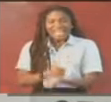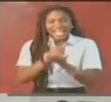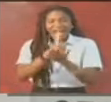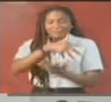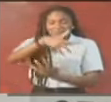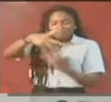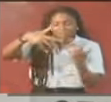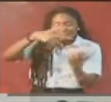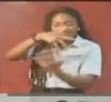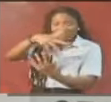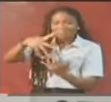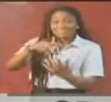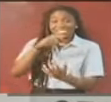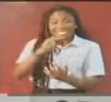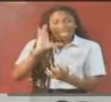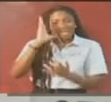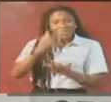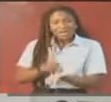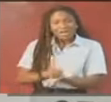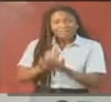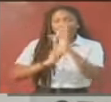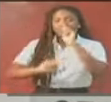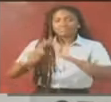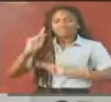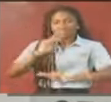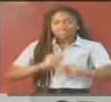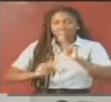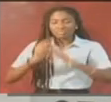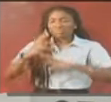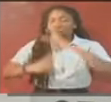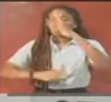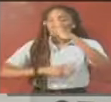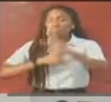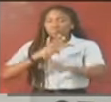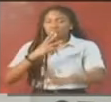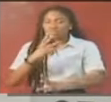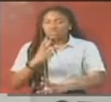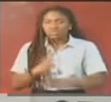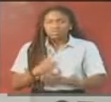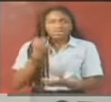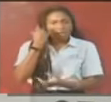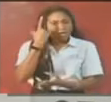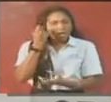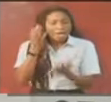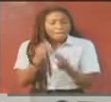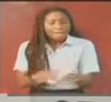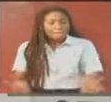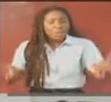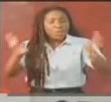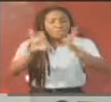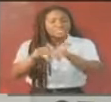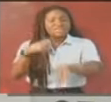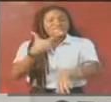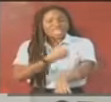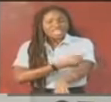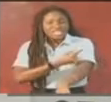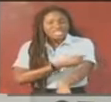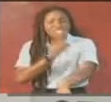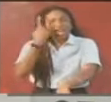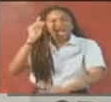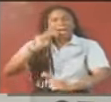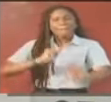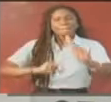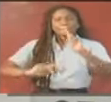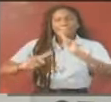urge greater commitment around immunization globally to promote the importance of vaccination in bringing people